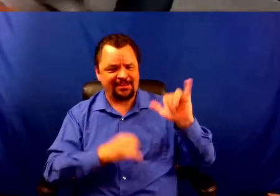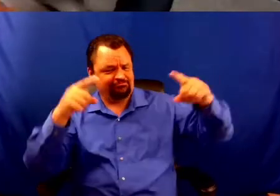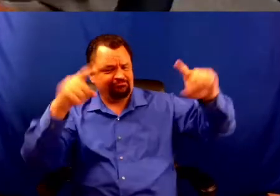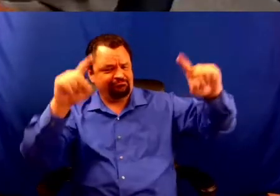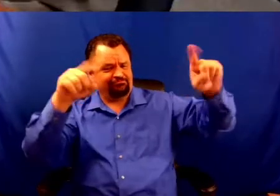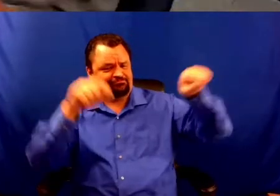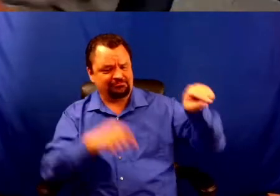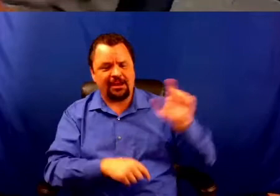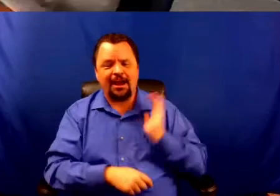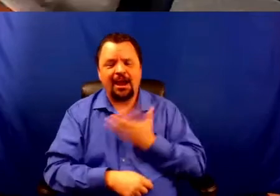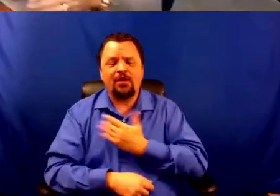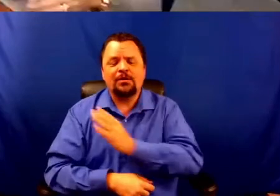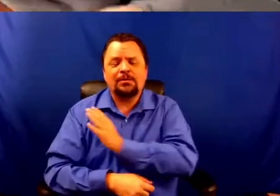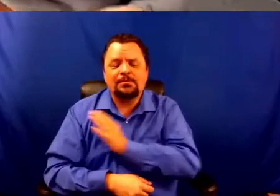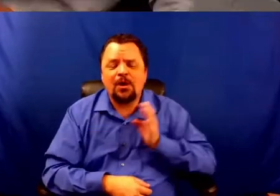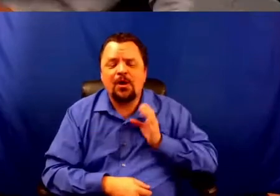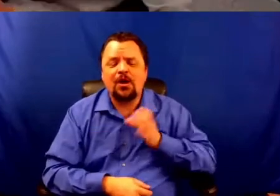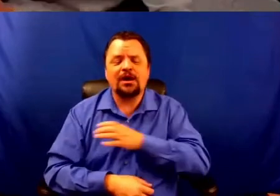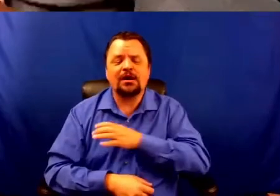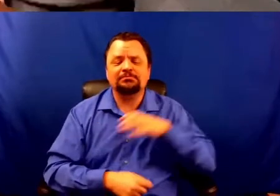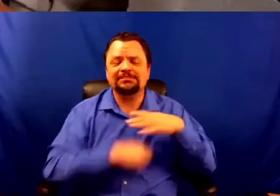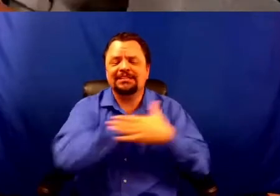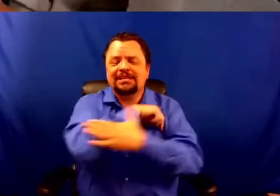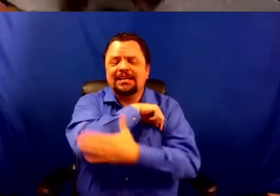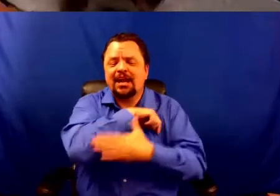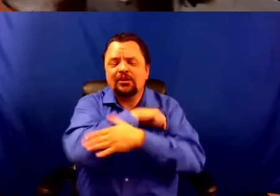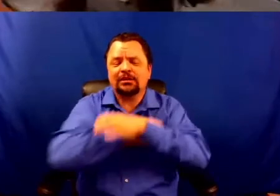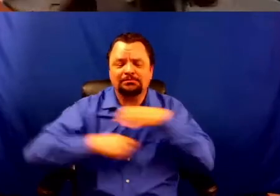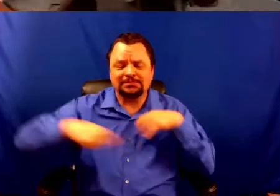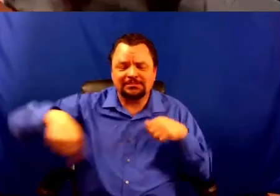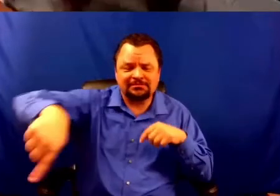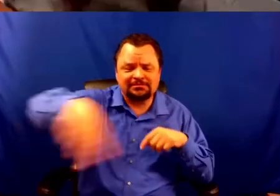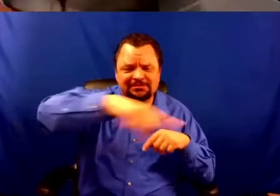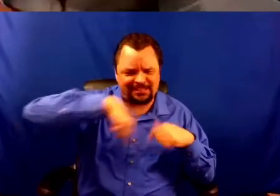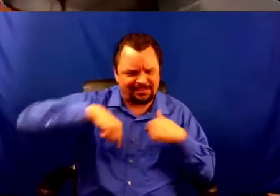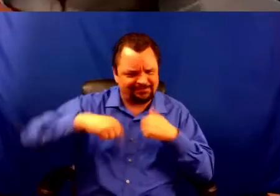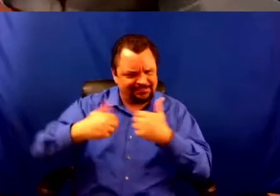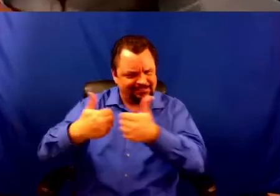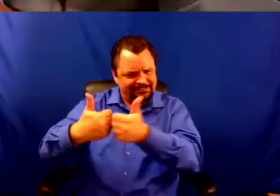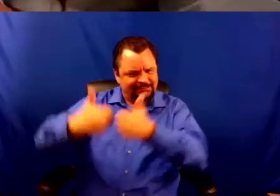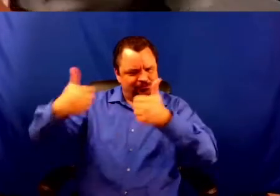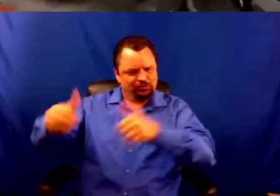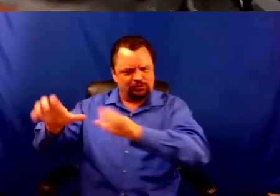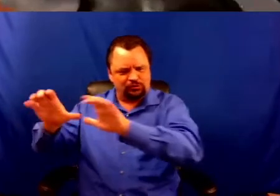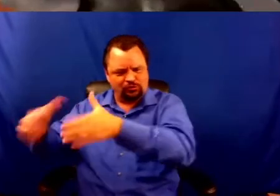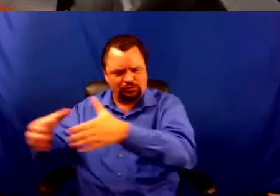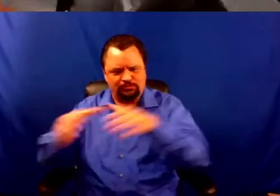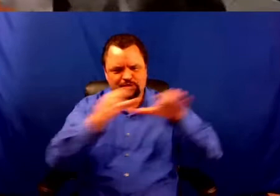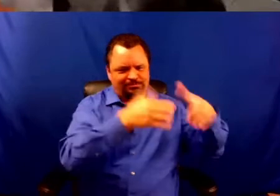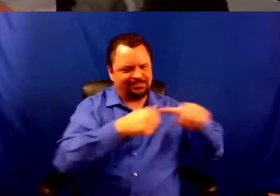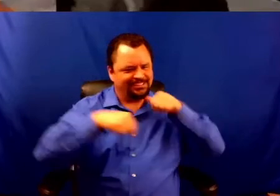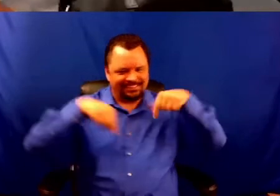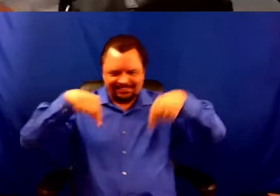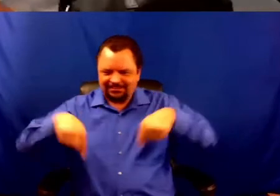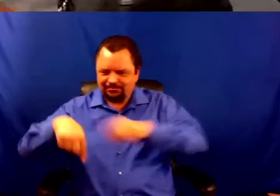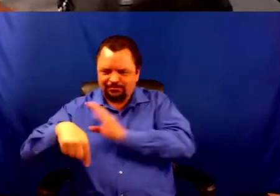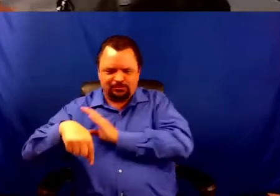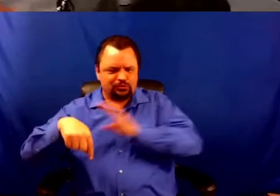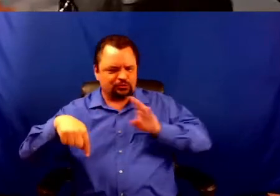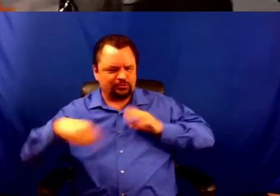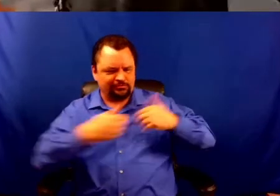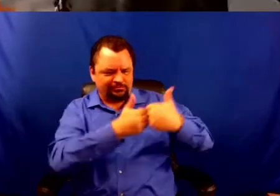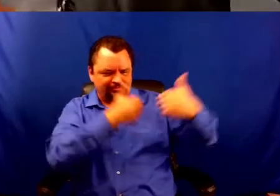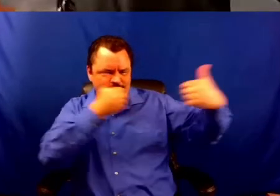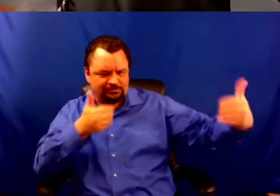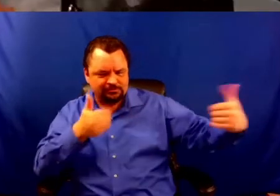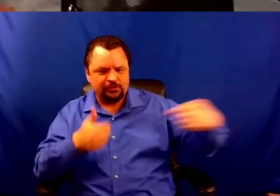is a distinctly different body than this Board of Health, that a resolution we passed about a week and a half